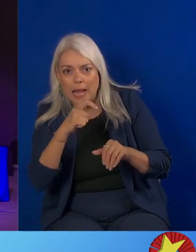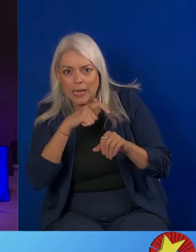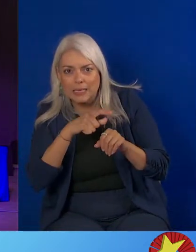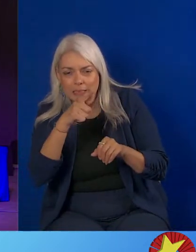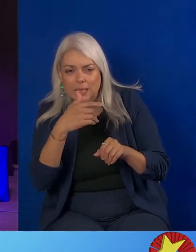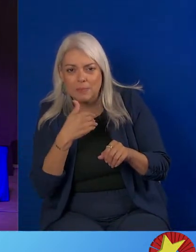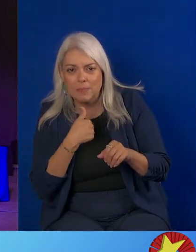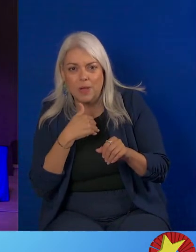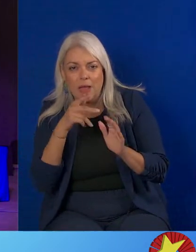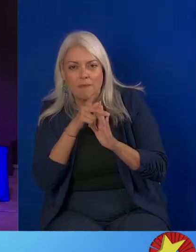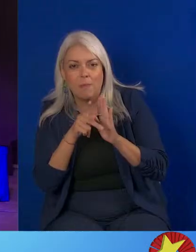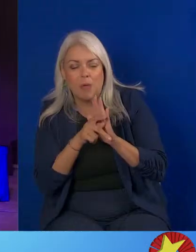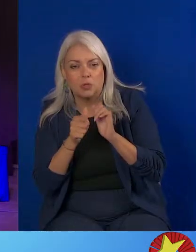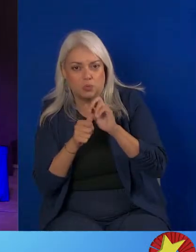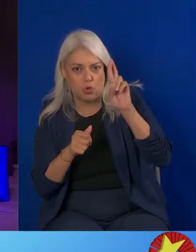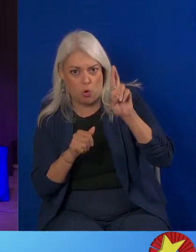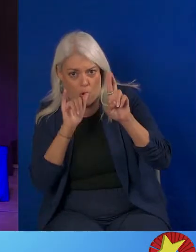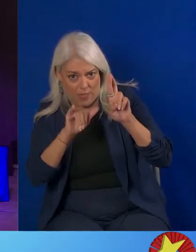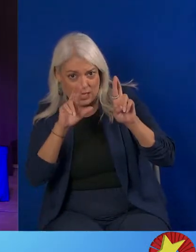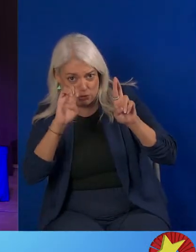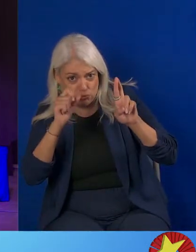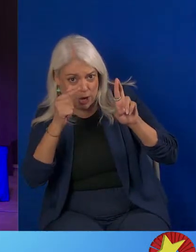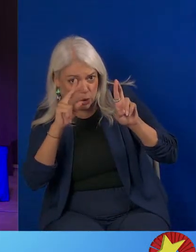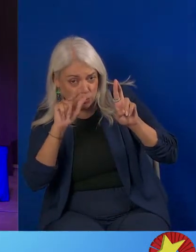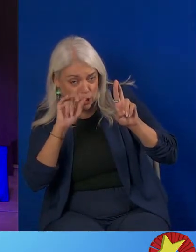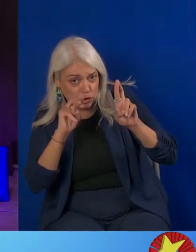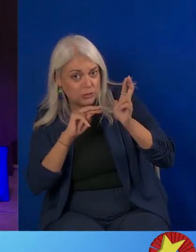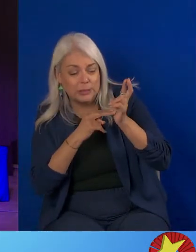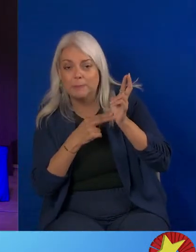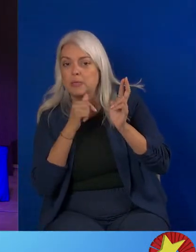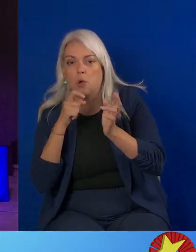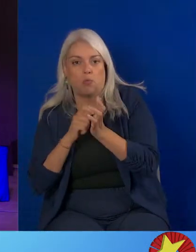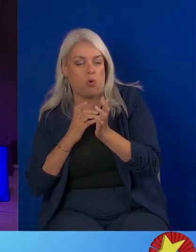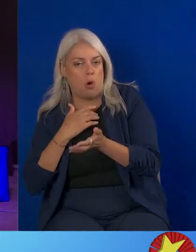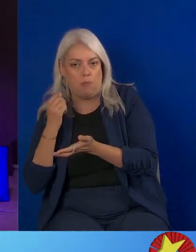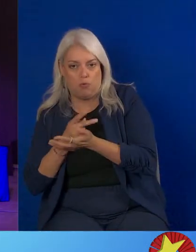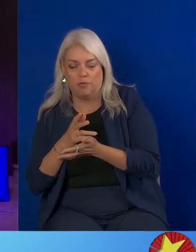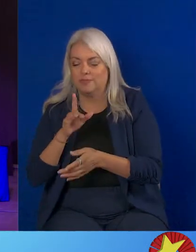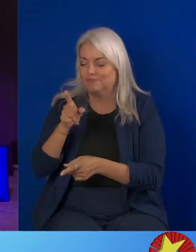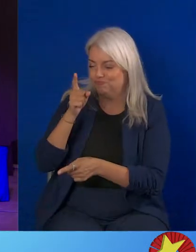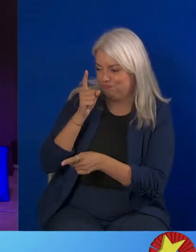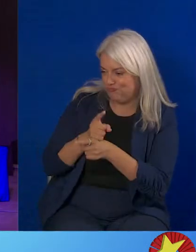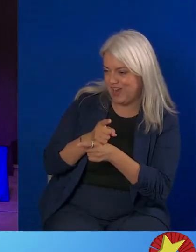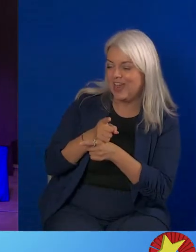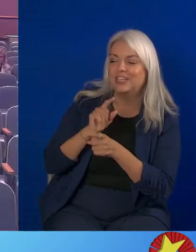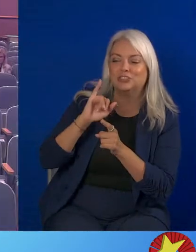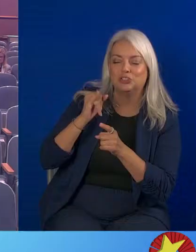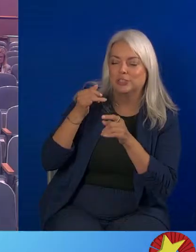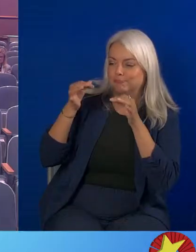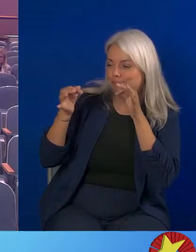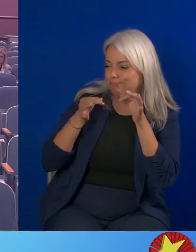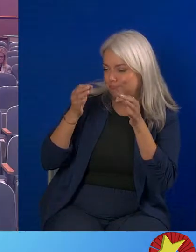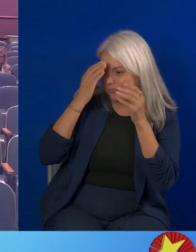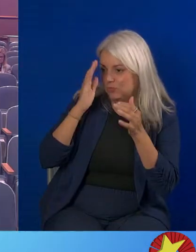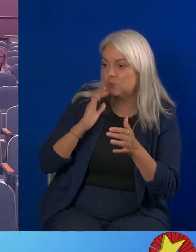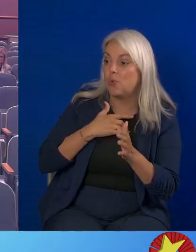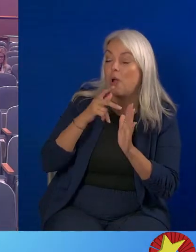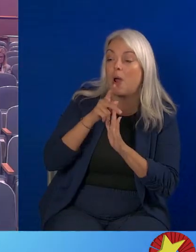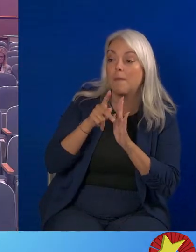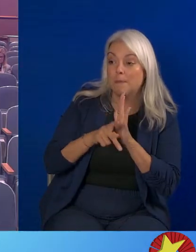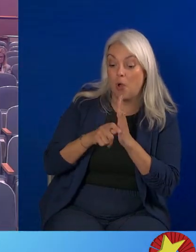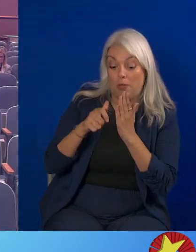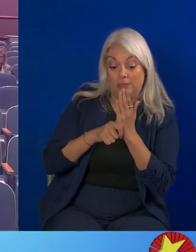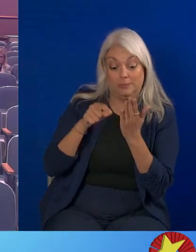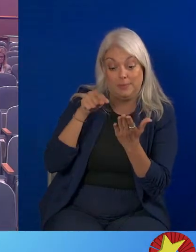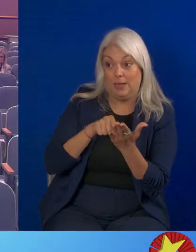an R after it, that's a regulation. Yes, so. Which does not require our approval. Which does not require the approval. So the way our policy manual